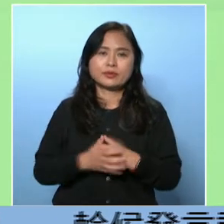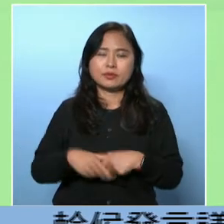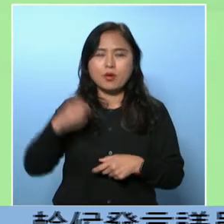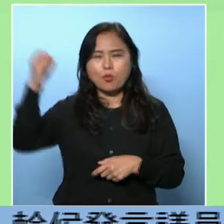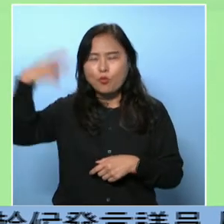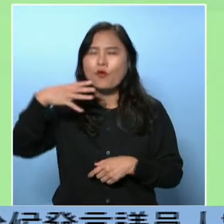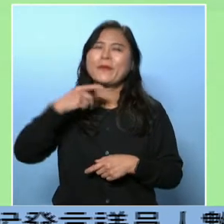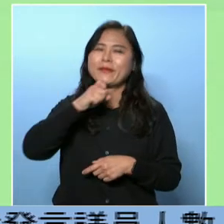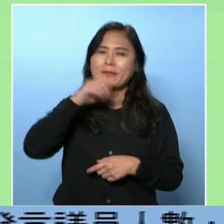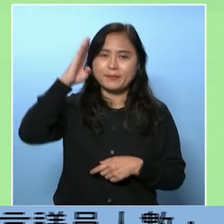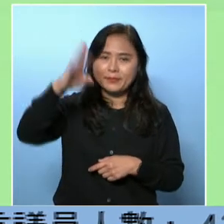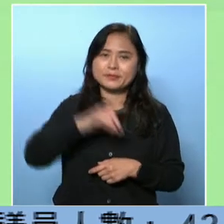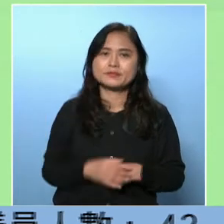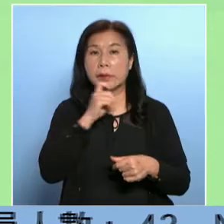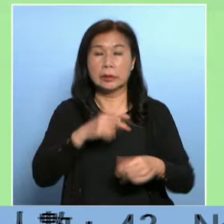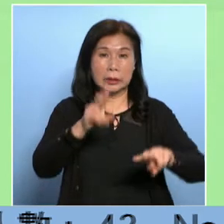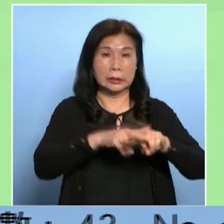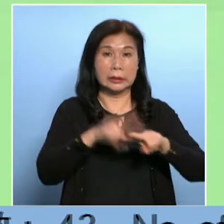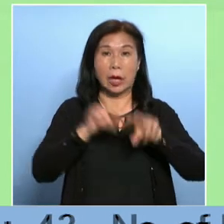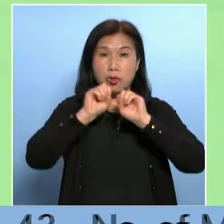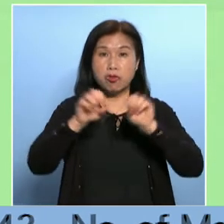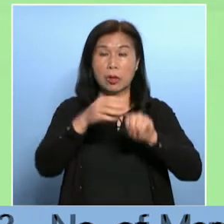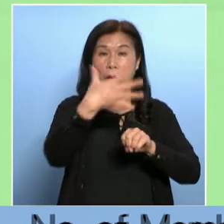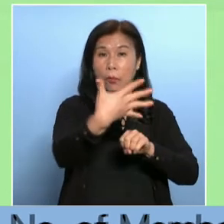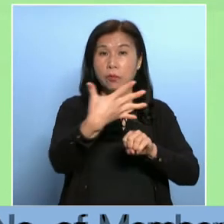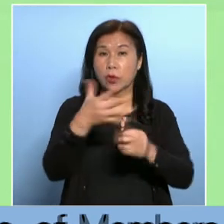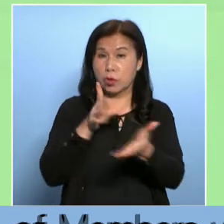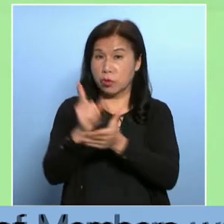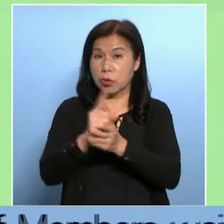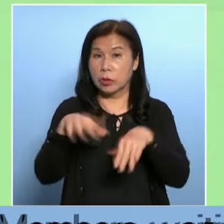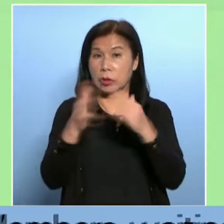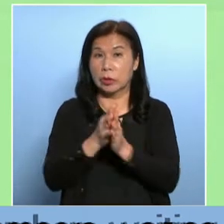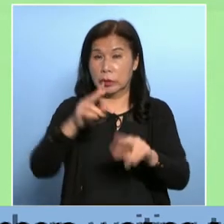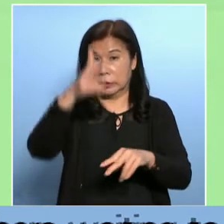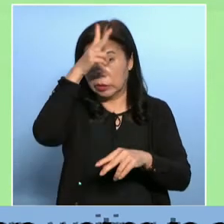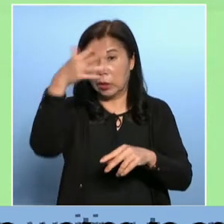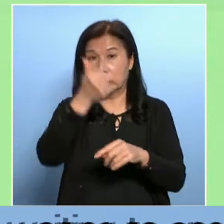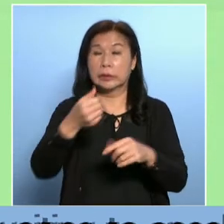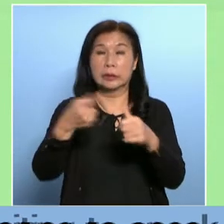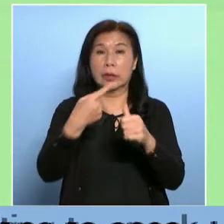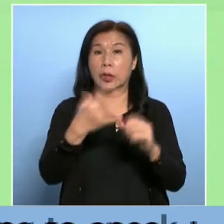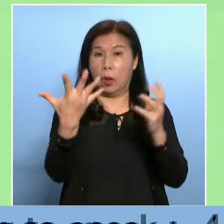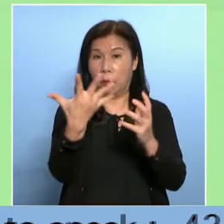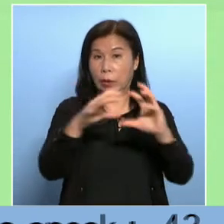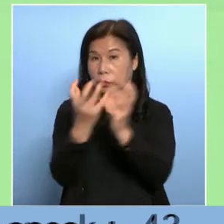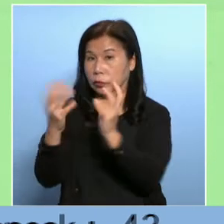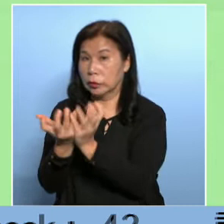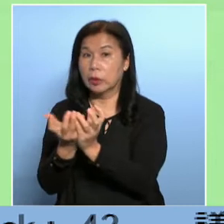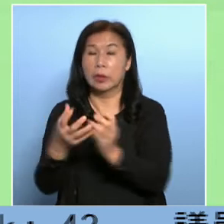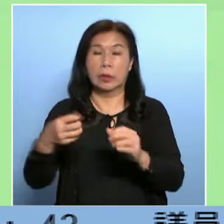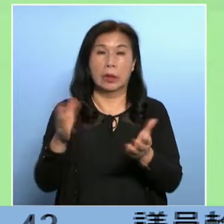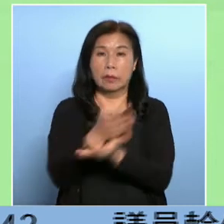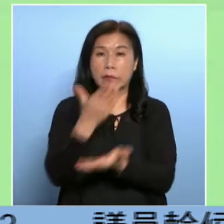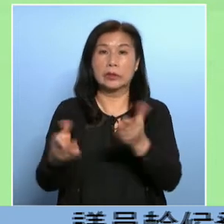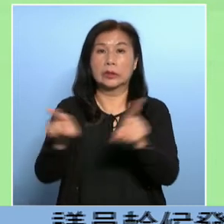we are anxious, we feel stabilized and assured now. Five task forces